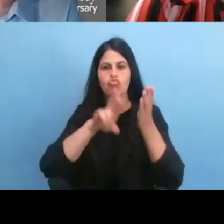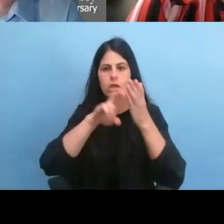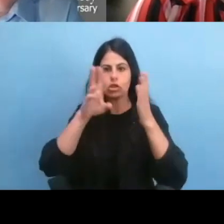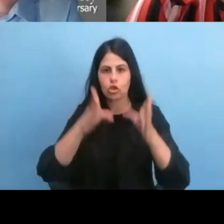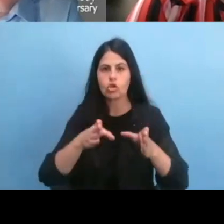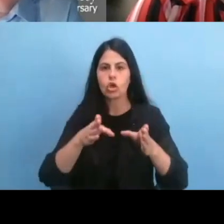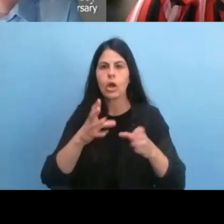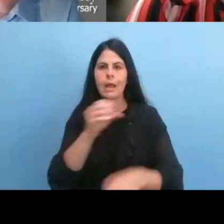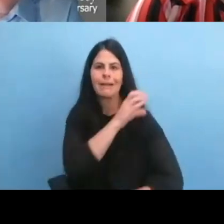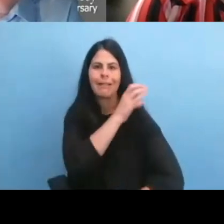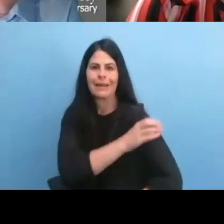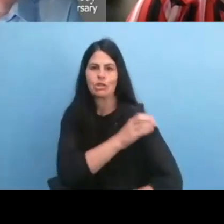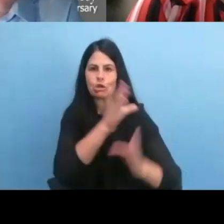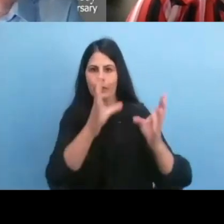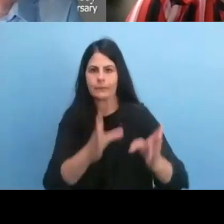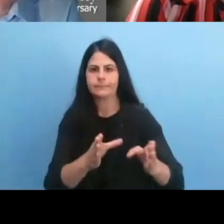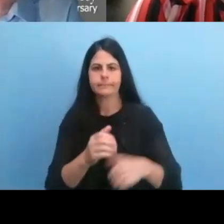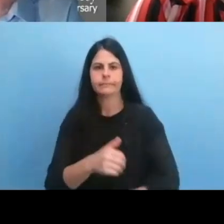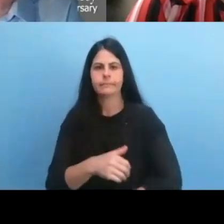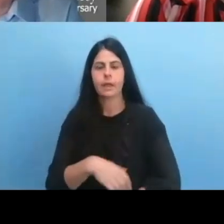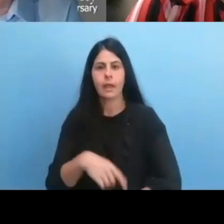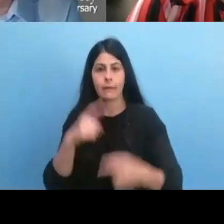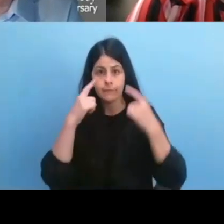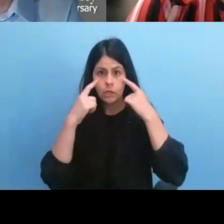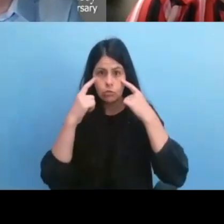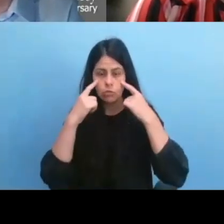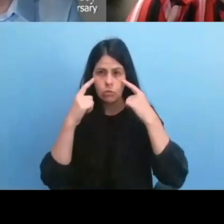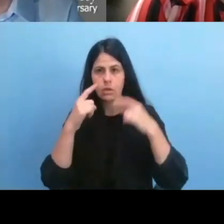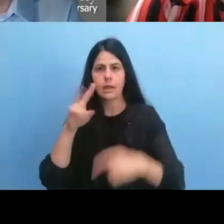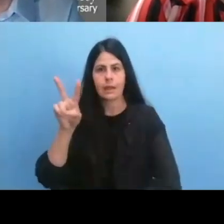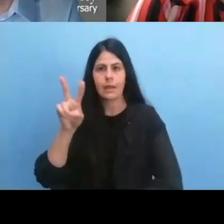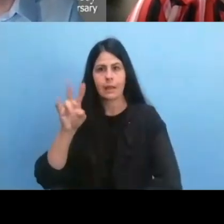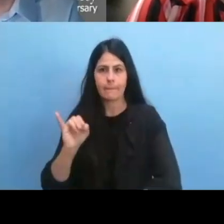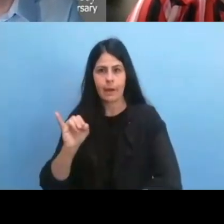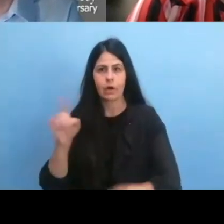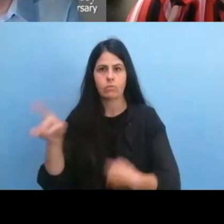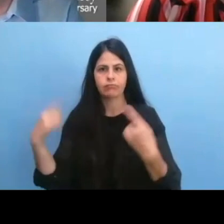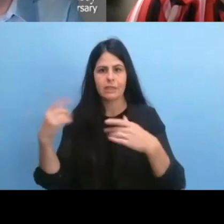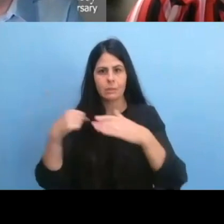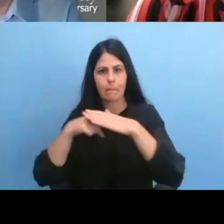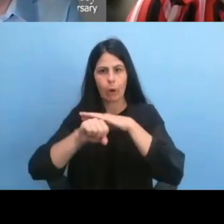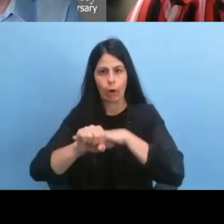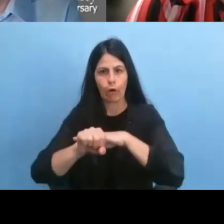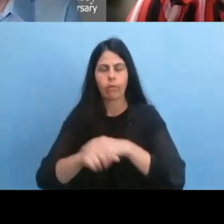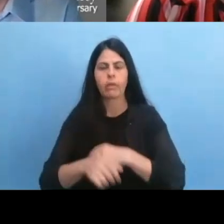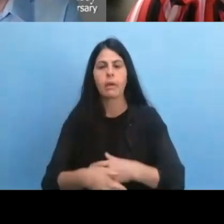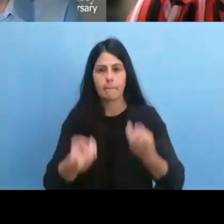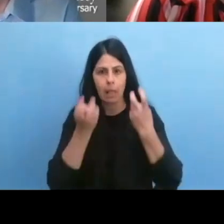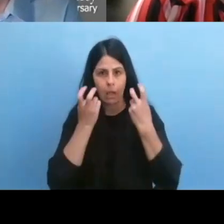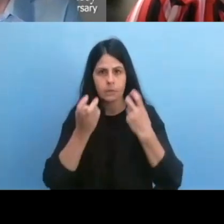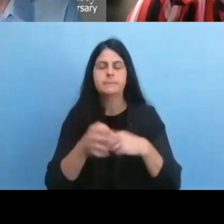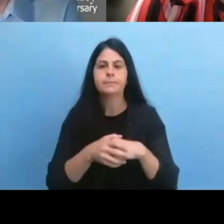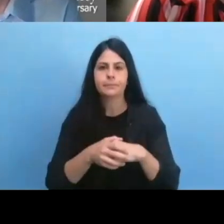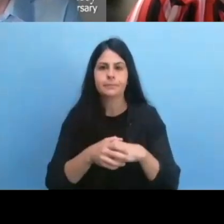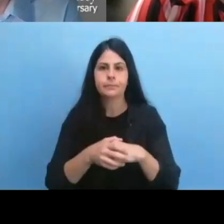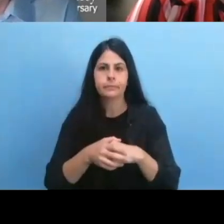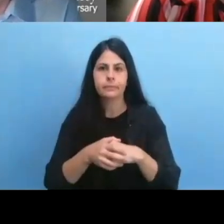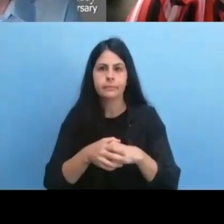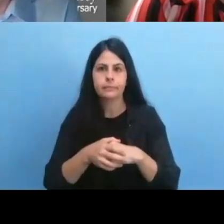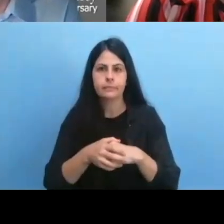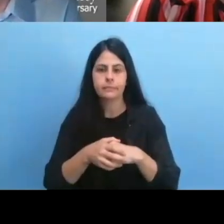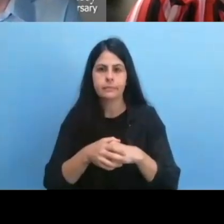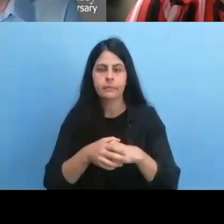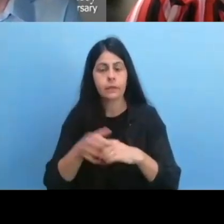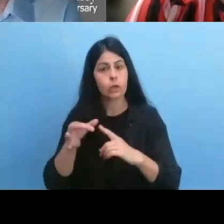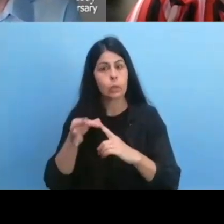clinician. And I am visually impaired. I've been congenitally blind since birth. And so I have a